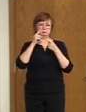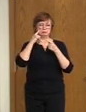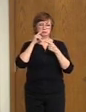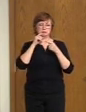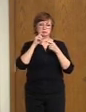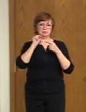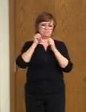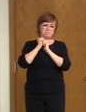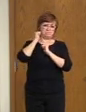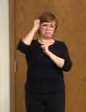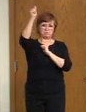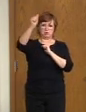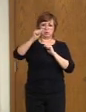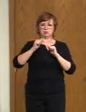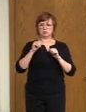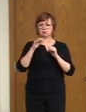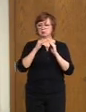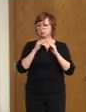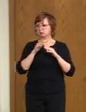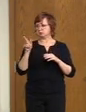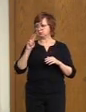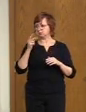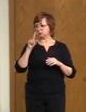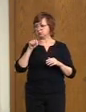Thank you. Follow-up, Roberta?